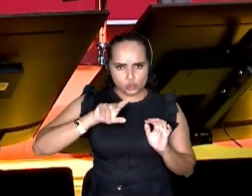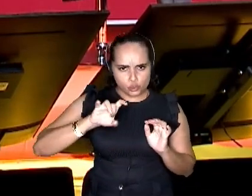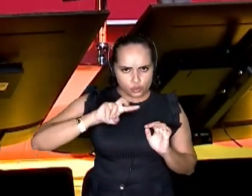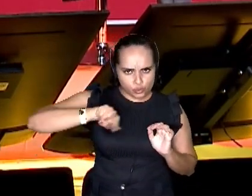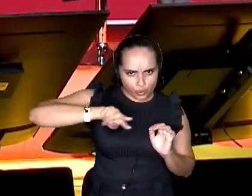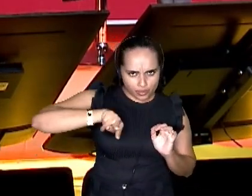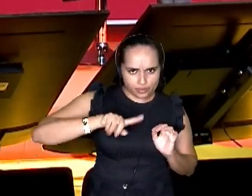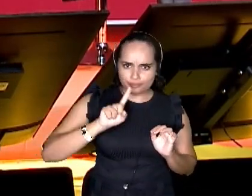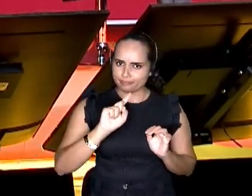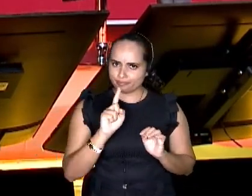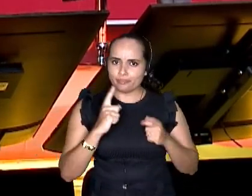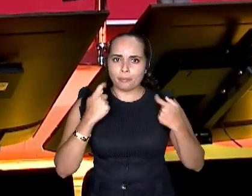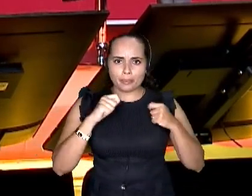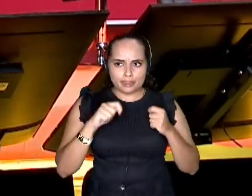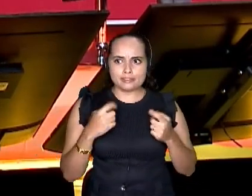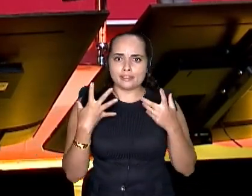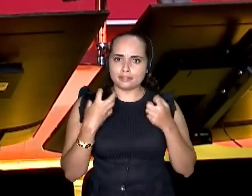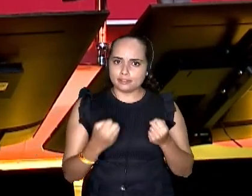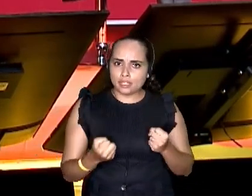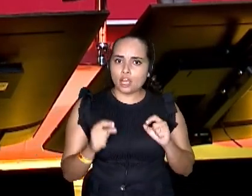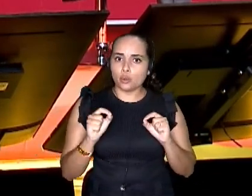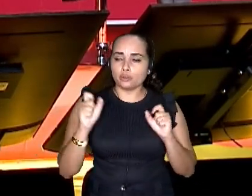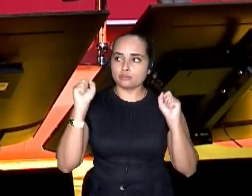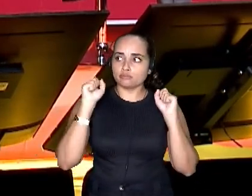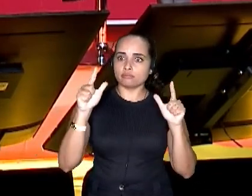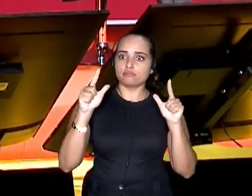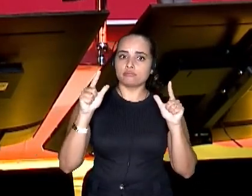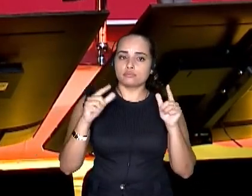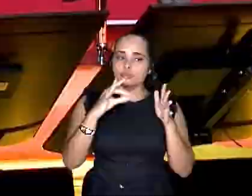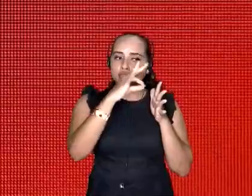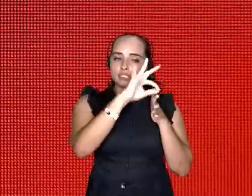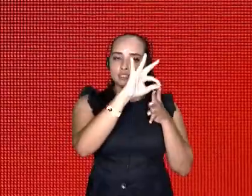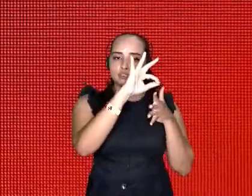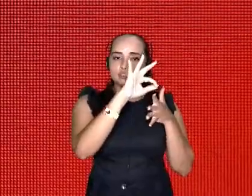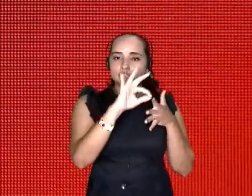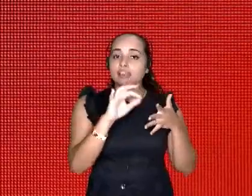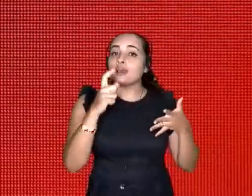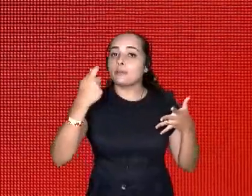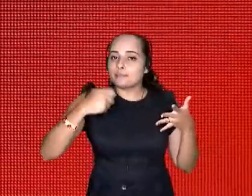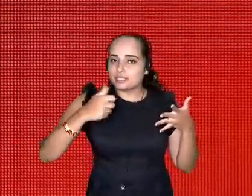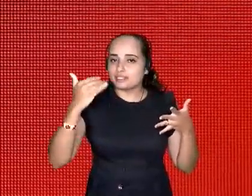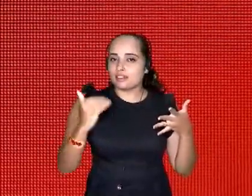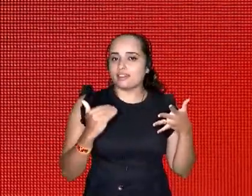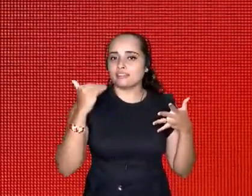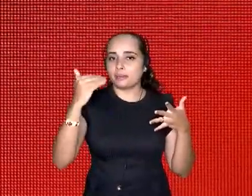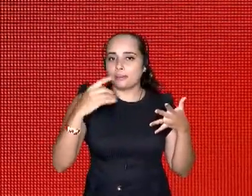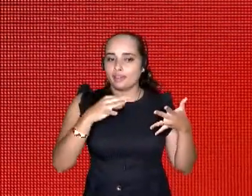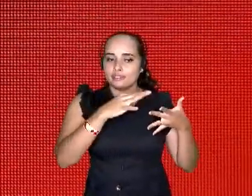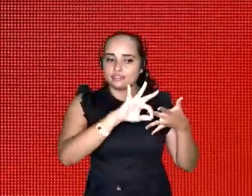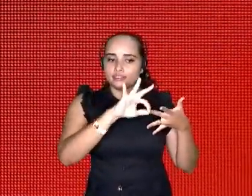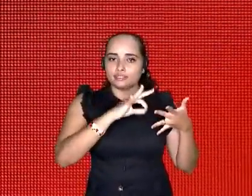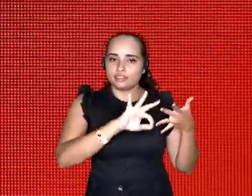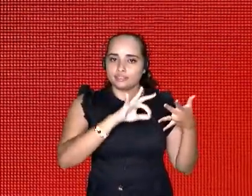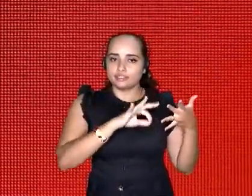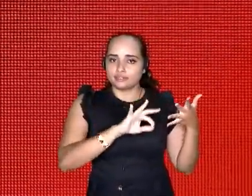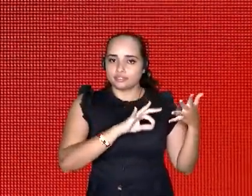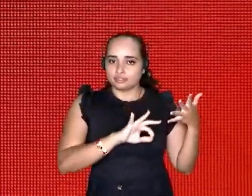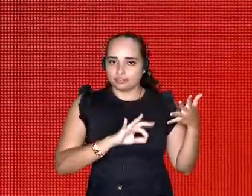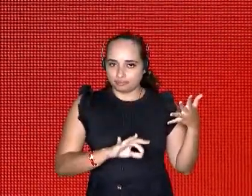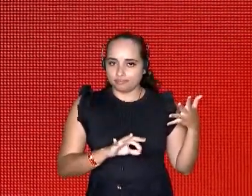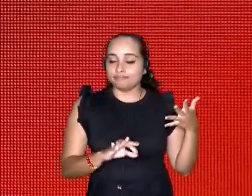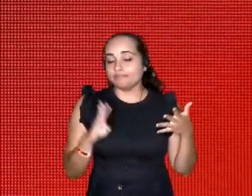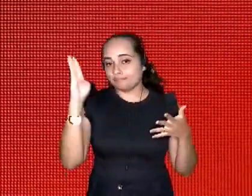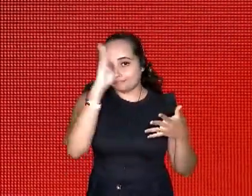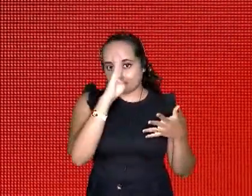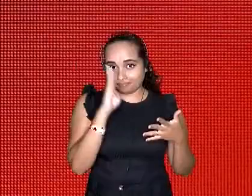will tick the box on, okay, they've adhered to the arm's length standard, and this is important because the truth is that Brazil has